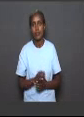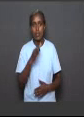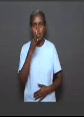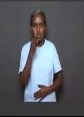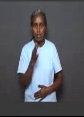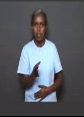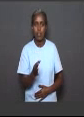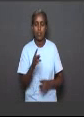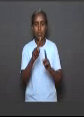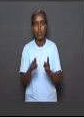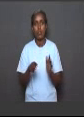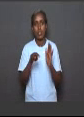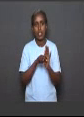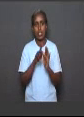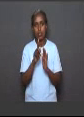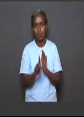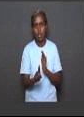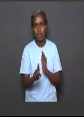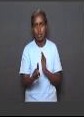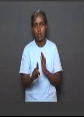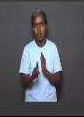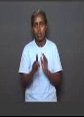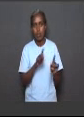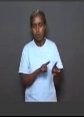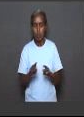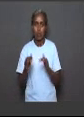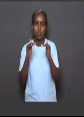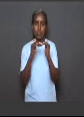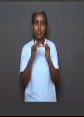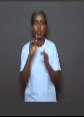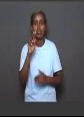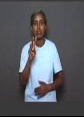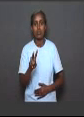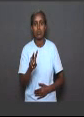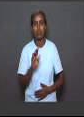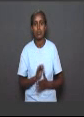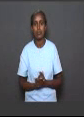F of negative 1 also equals 2.